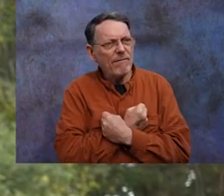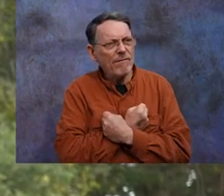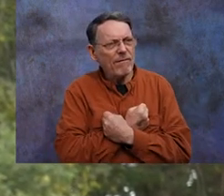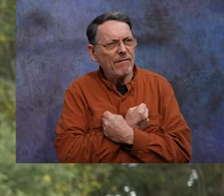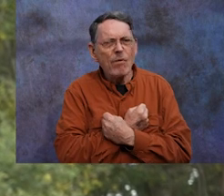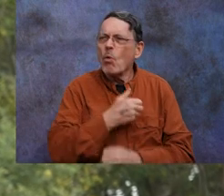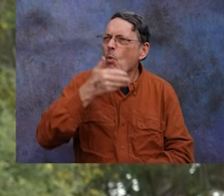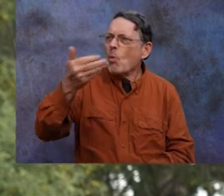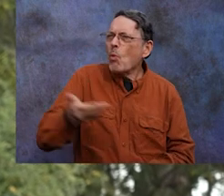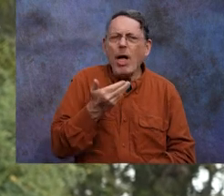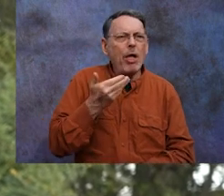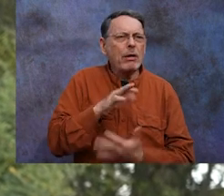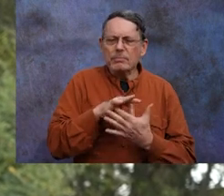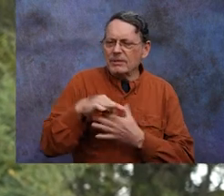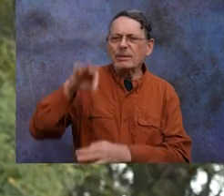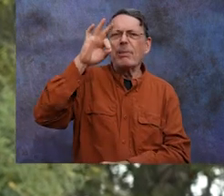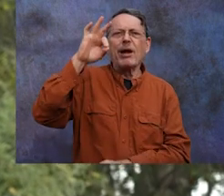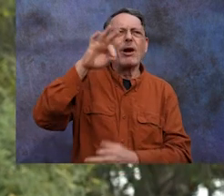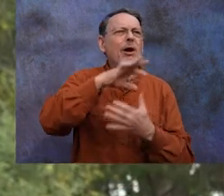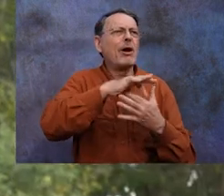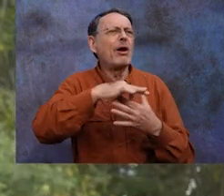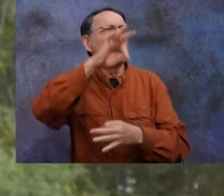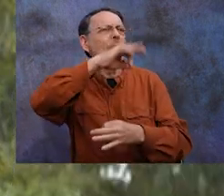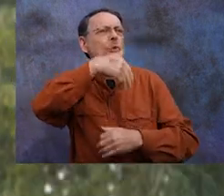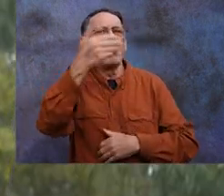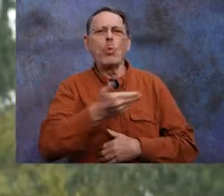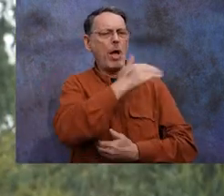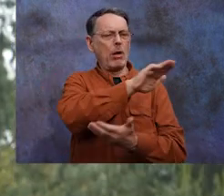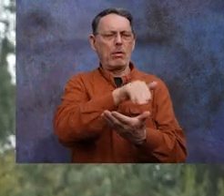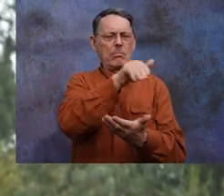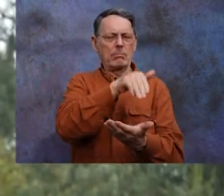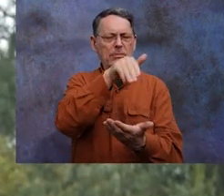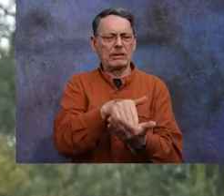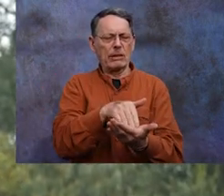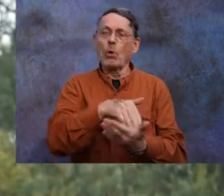Welcome, spirit. Welcome, center.